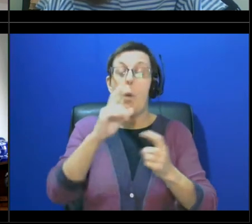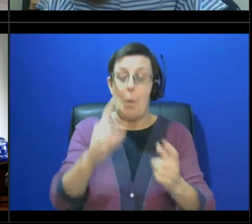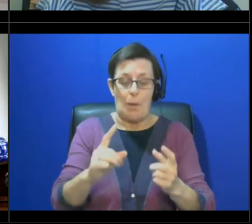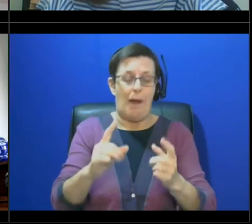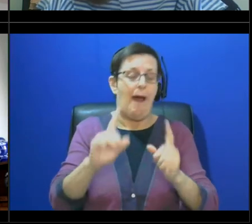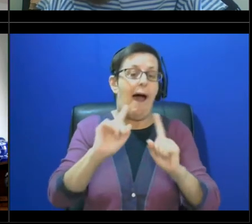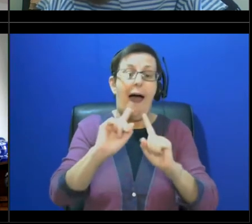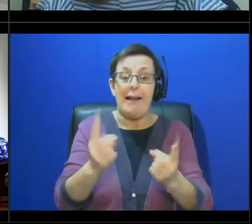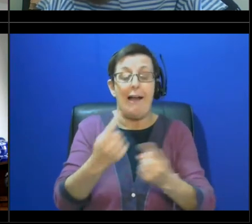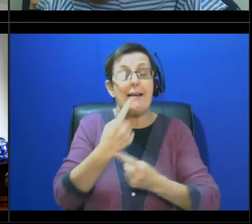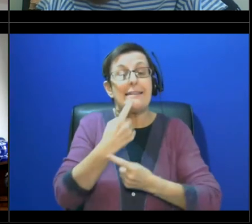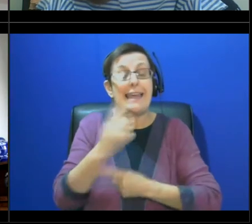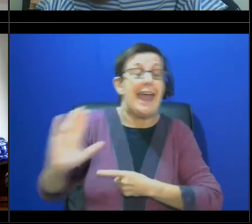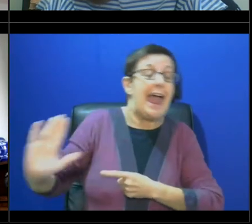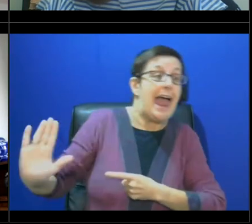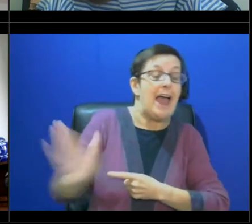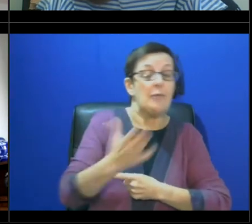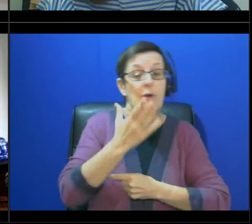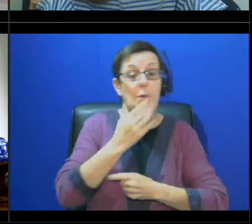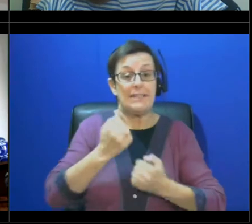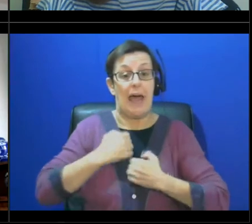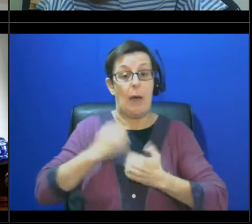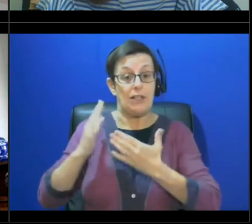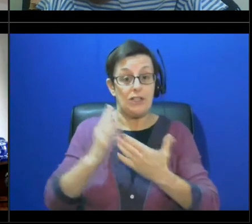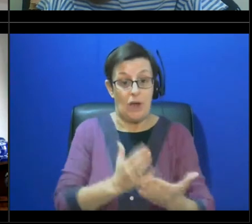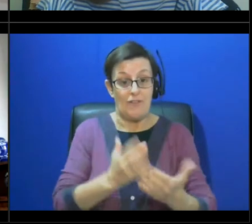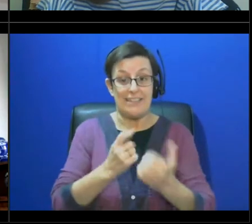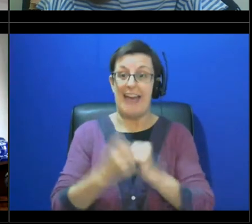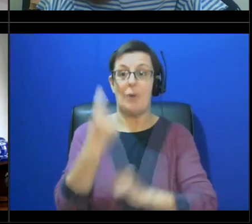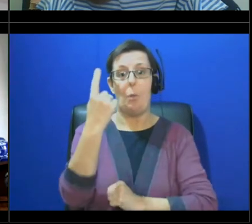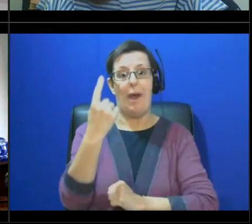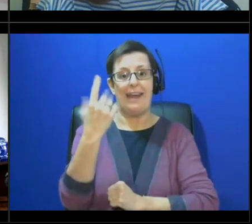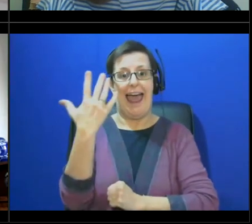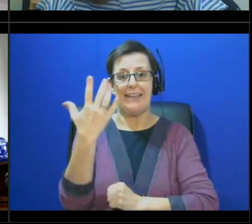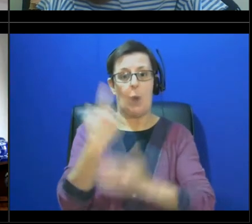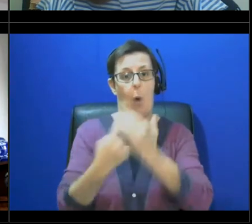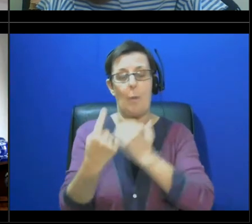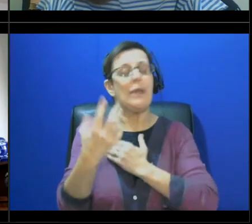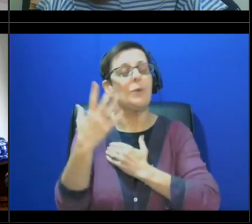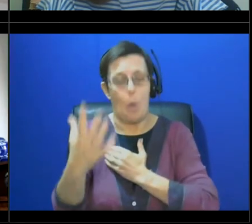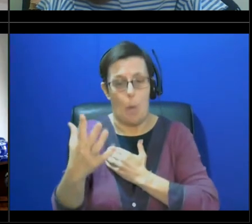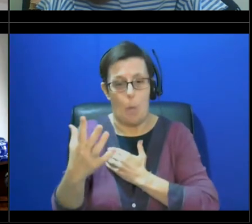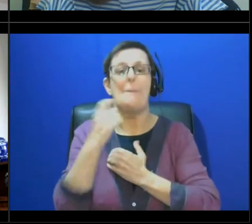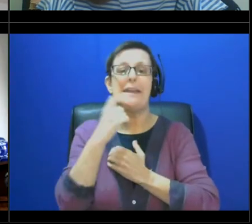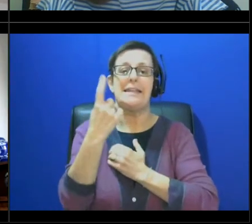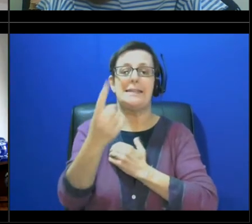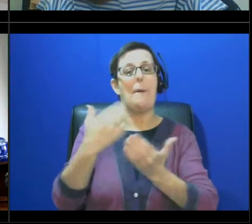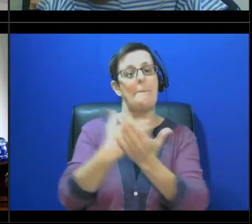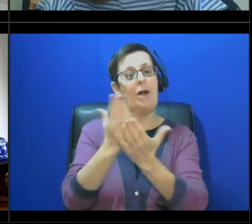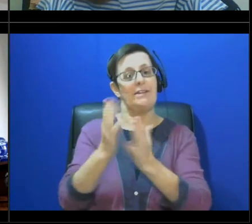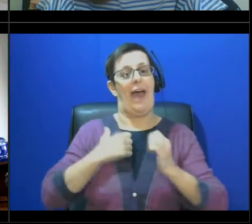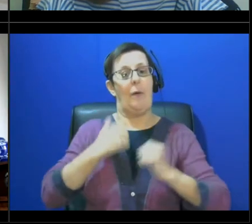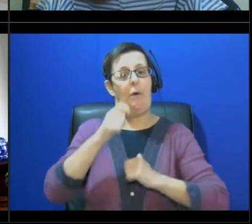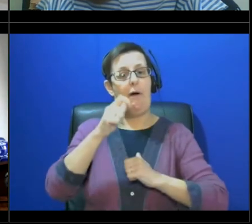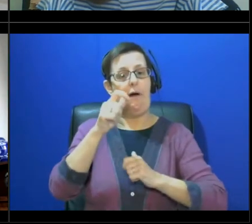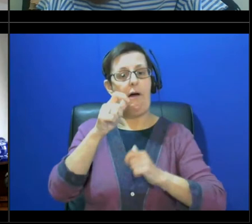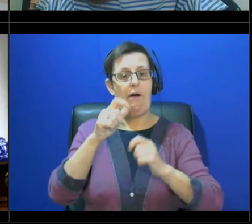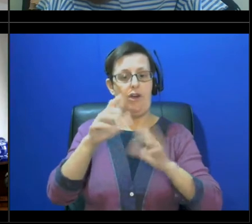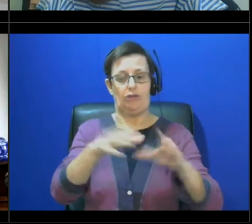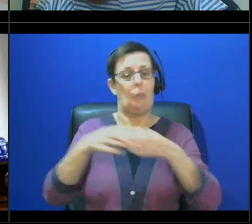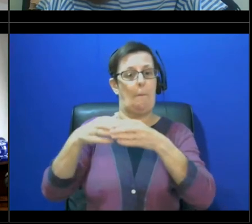that everybody who uses our service doesn't have one hand, but it does encompass a group of people. And by encompassing a group of